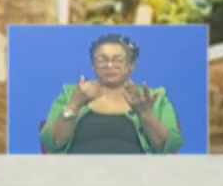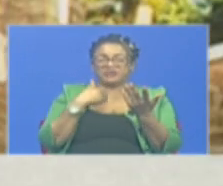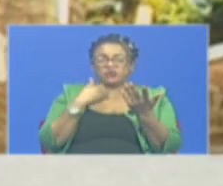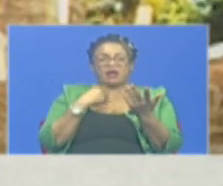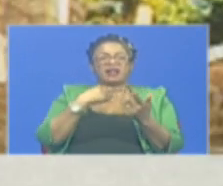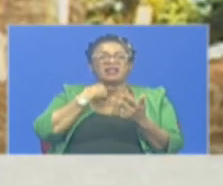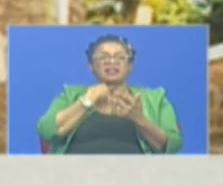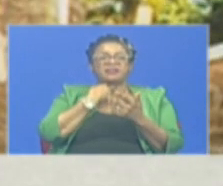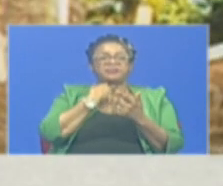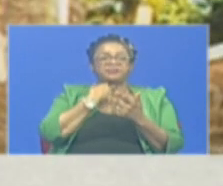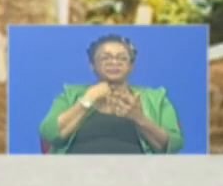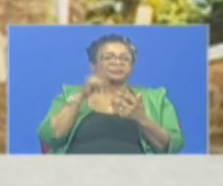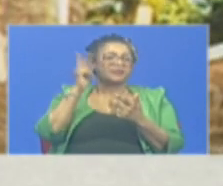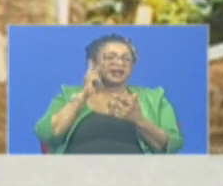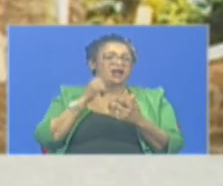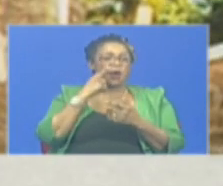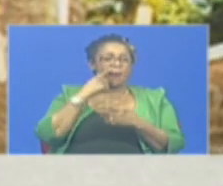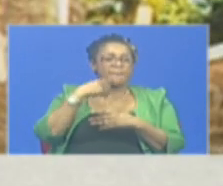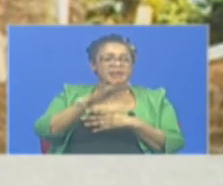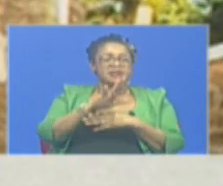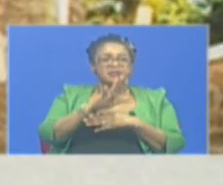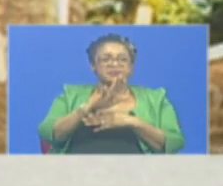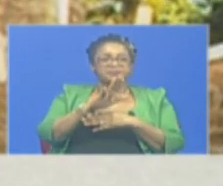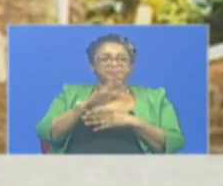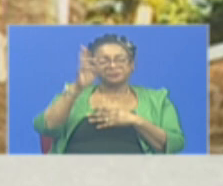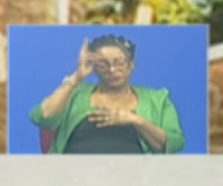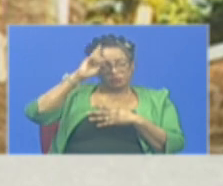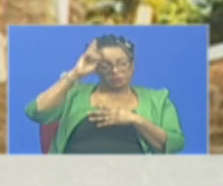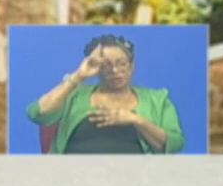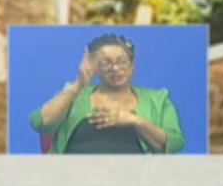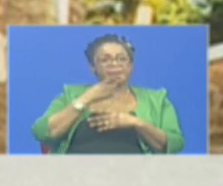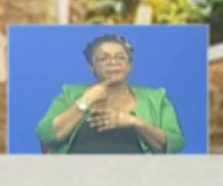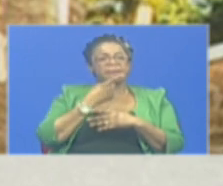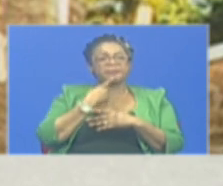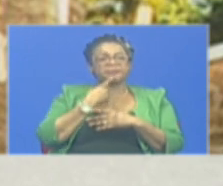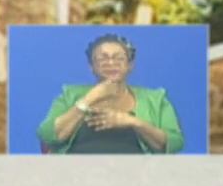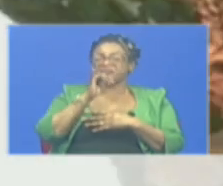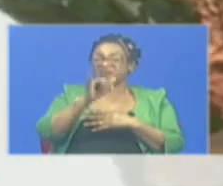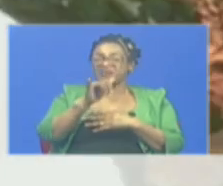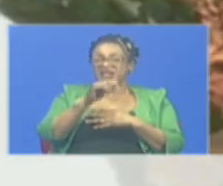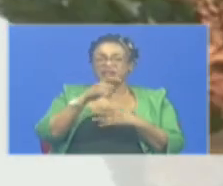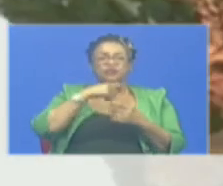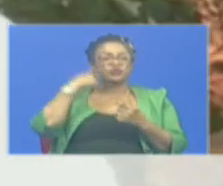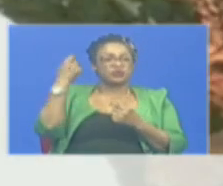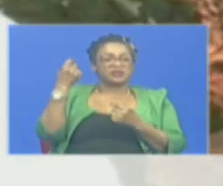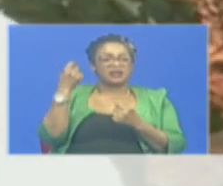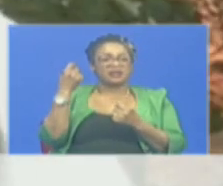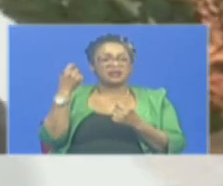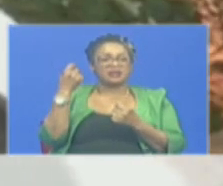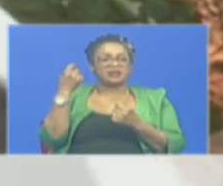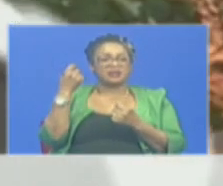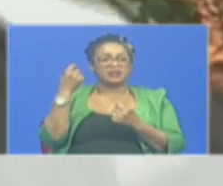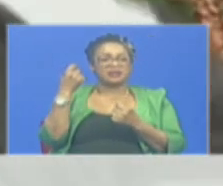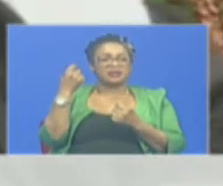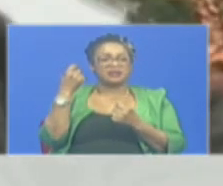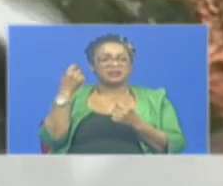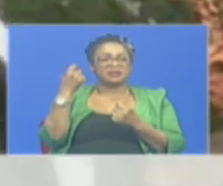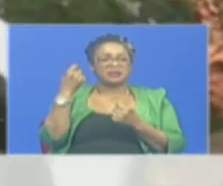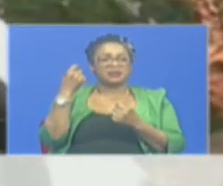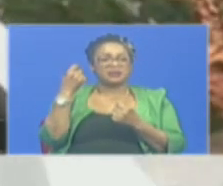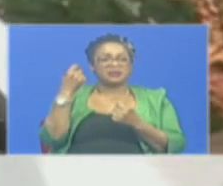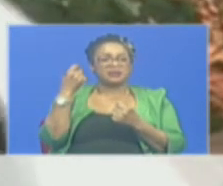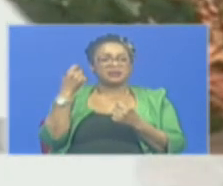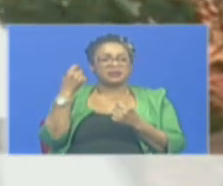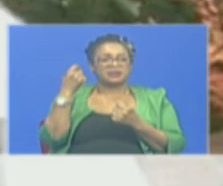current home. Police ruled his death as a suicide. Musiko ile nibeba mi iko